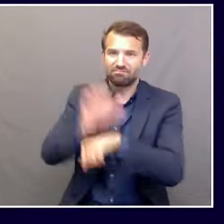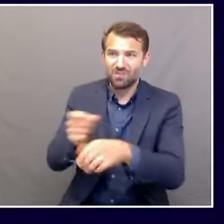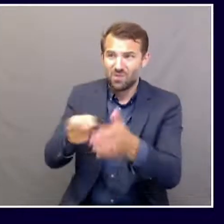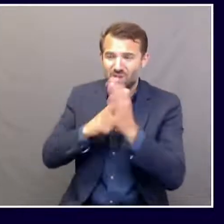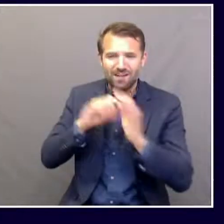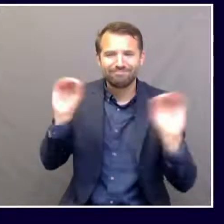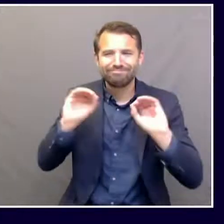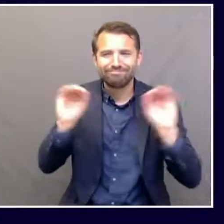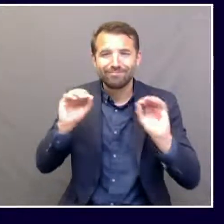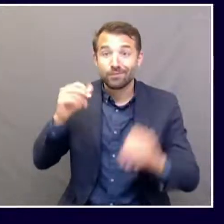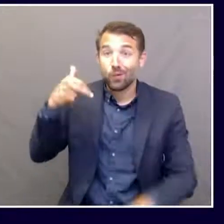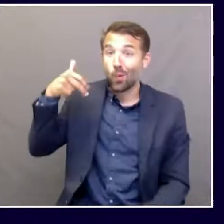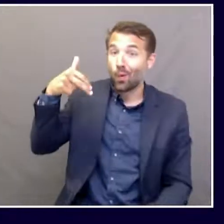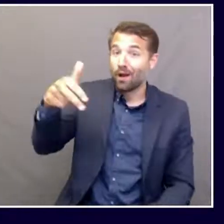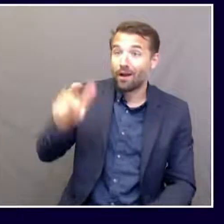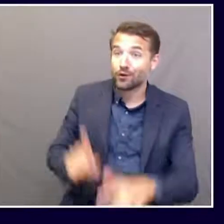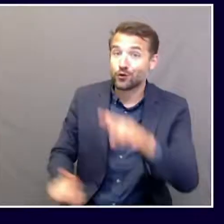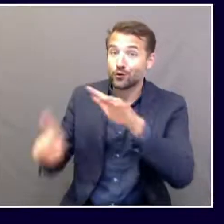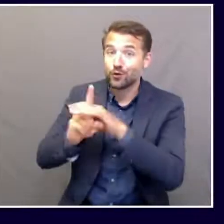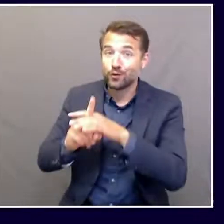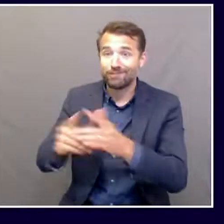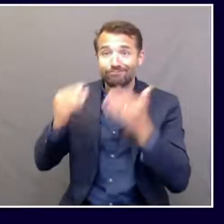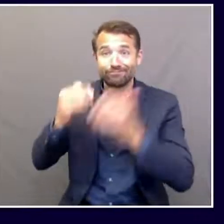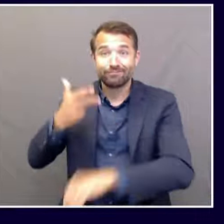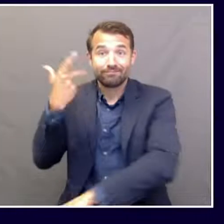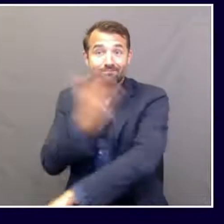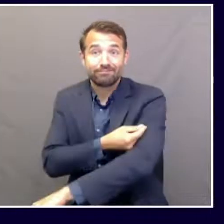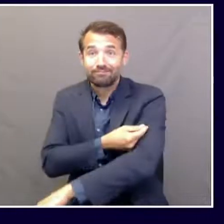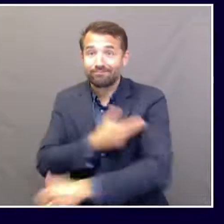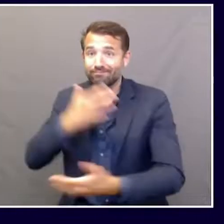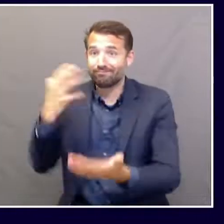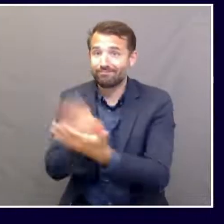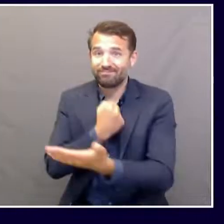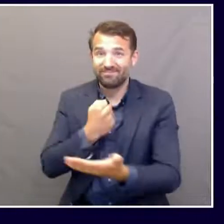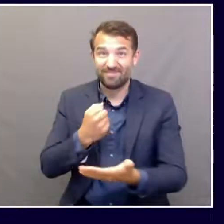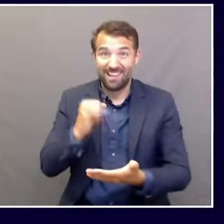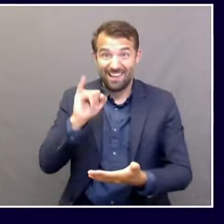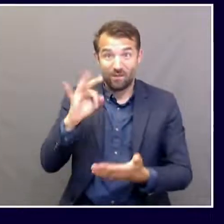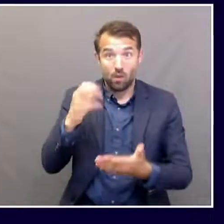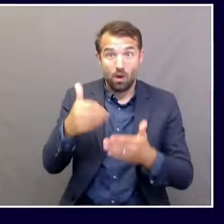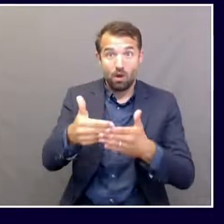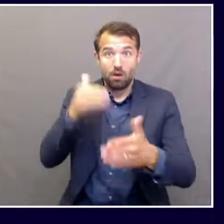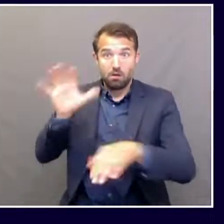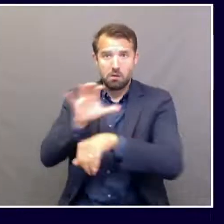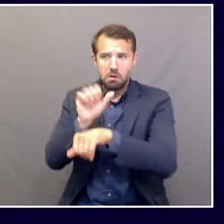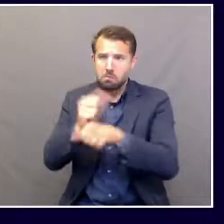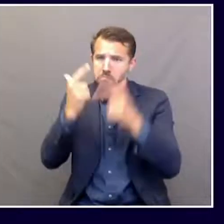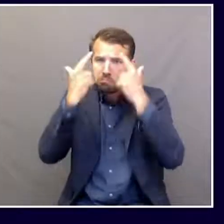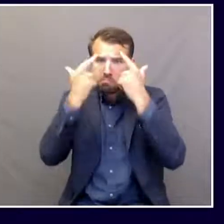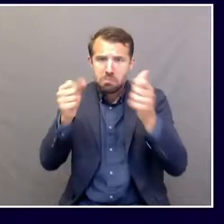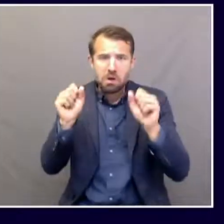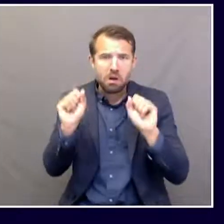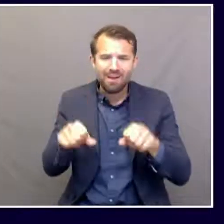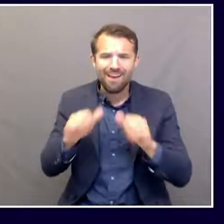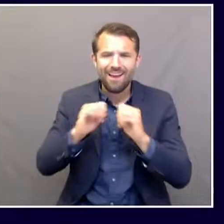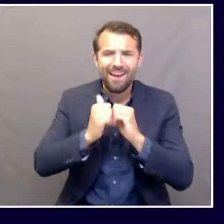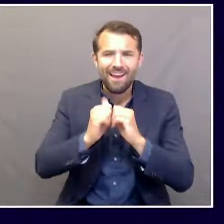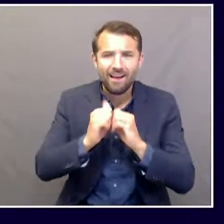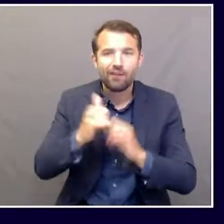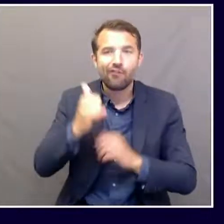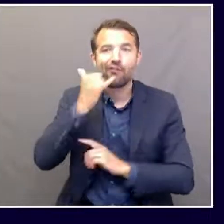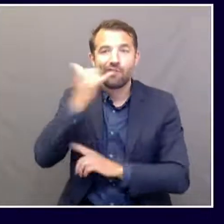to make an appointment, you are welcome to do so. The best way to make an appointment is to call